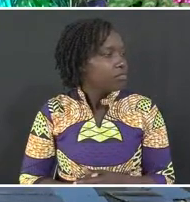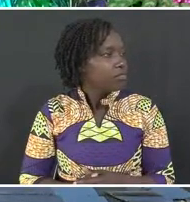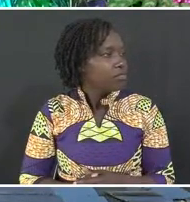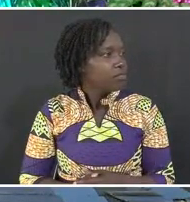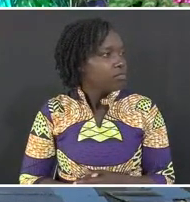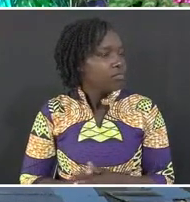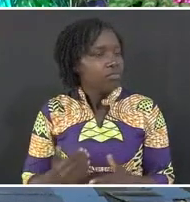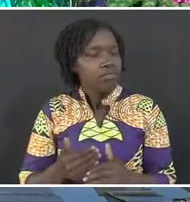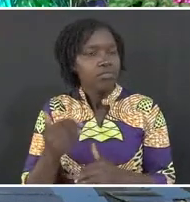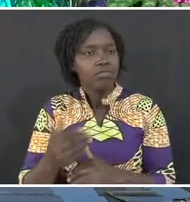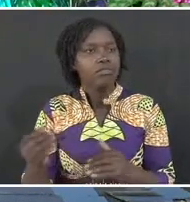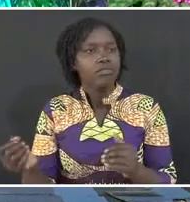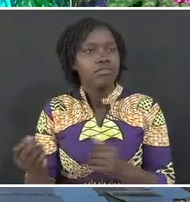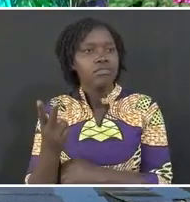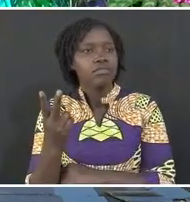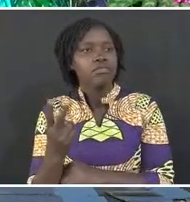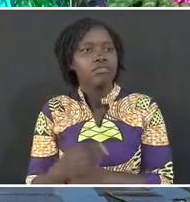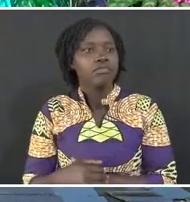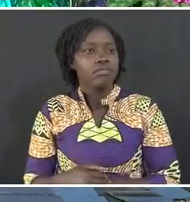After December,